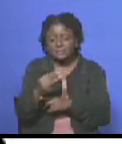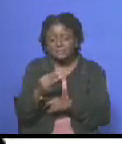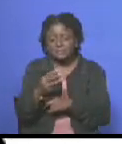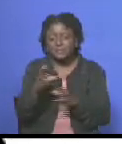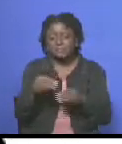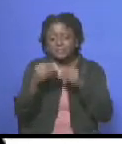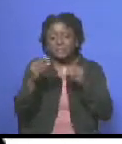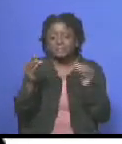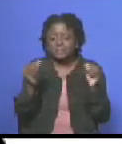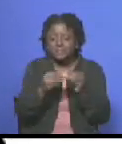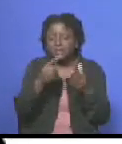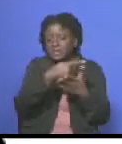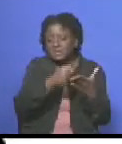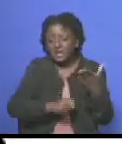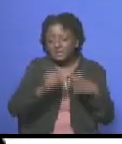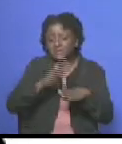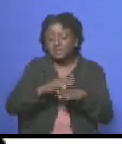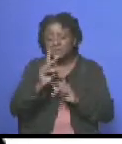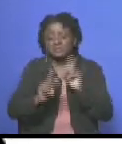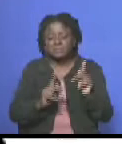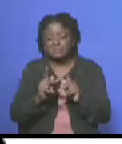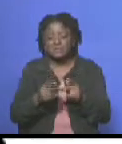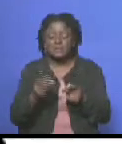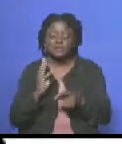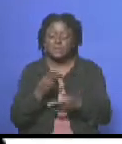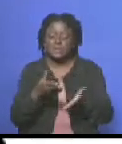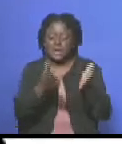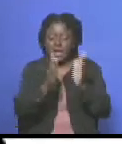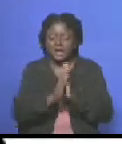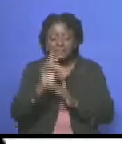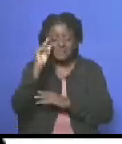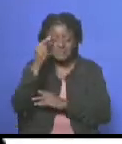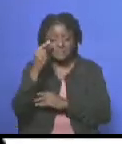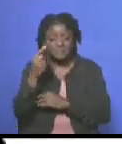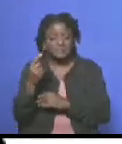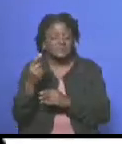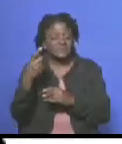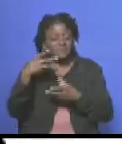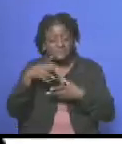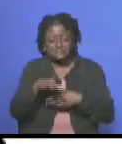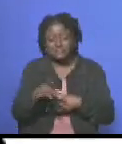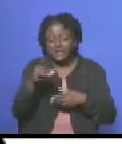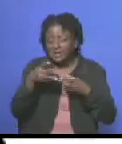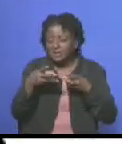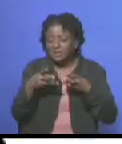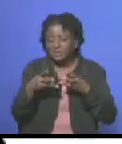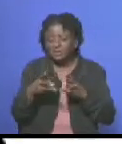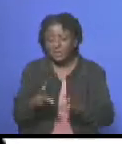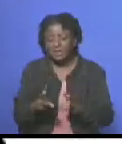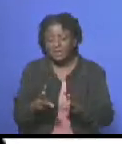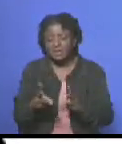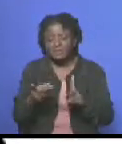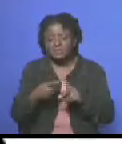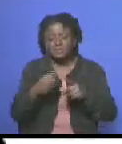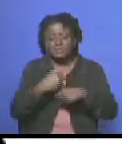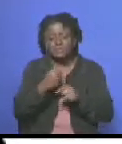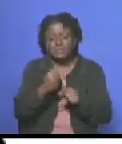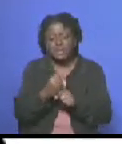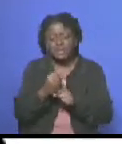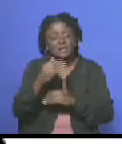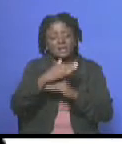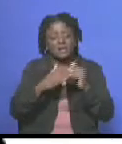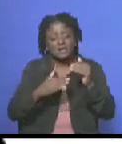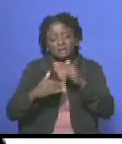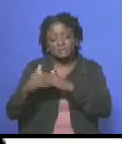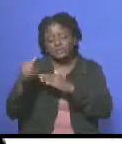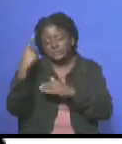are asking the government to reconsider their position, find a way to create some degree of comfort for